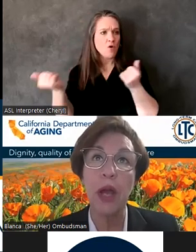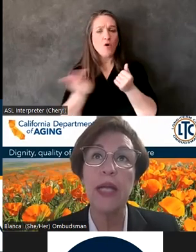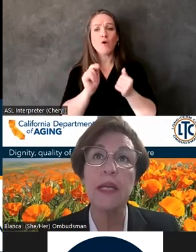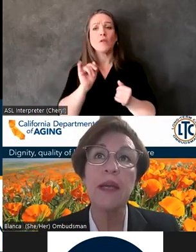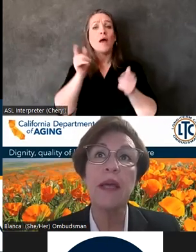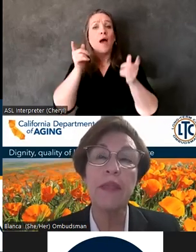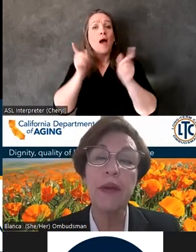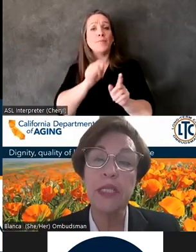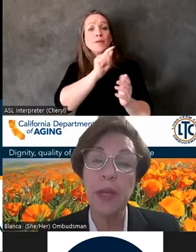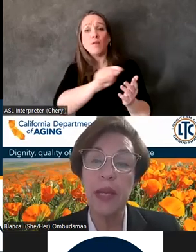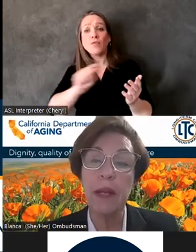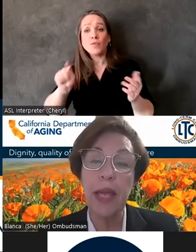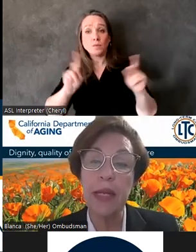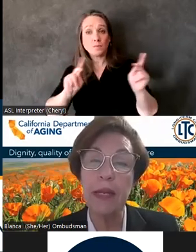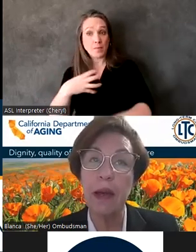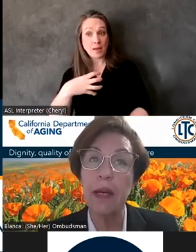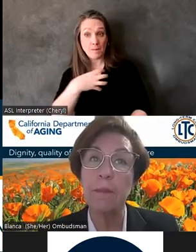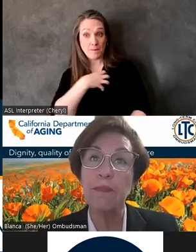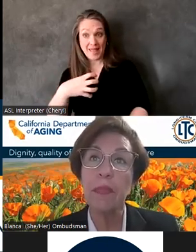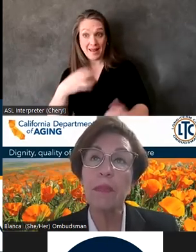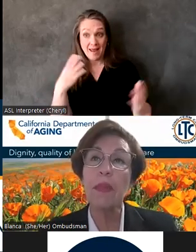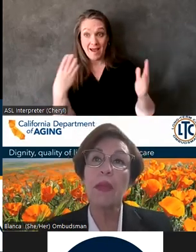or not there has been any